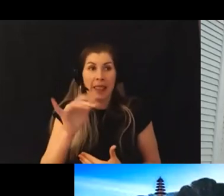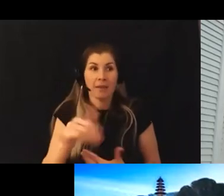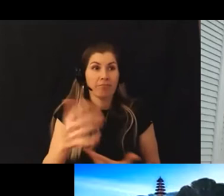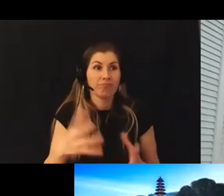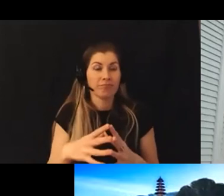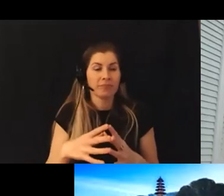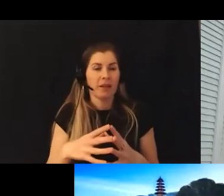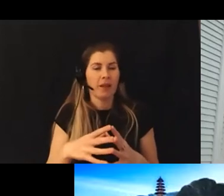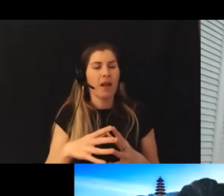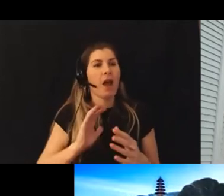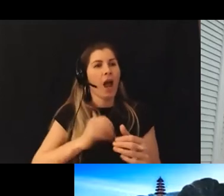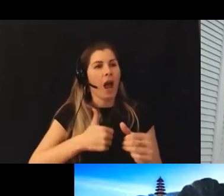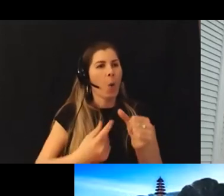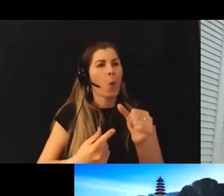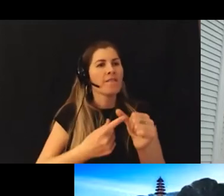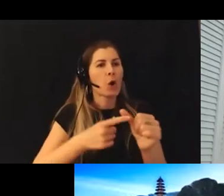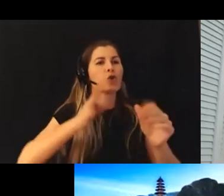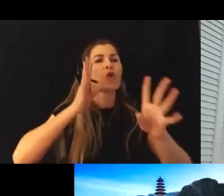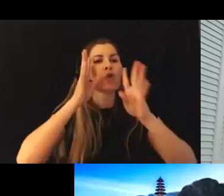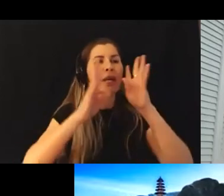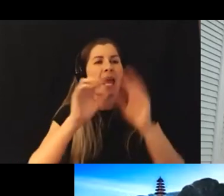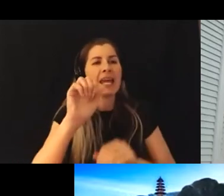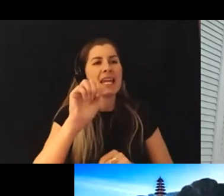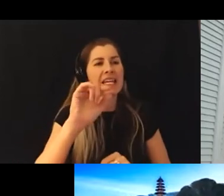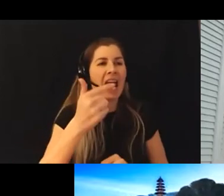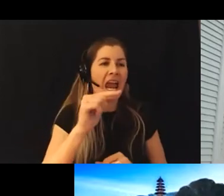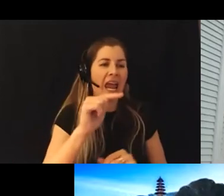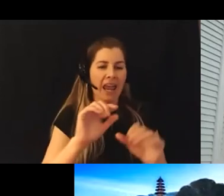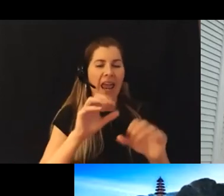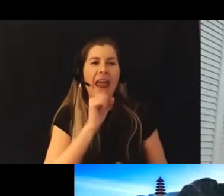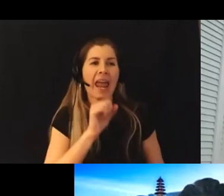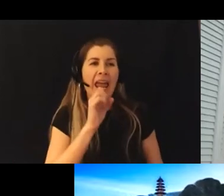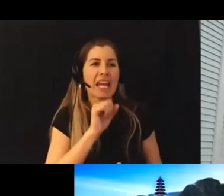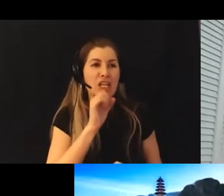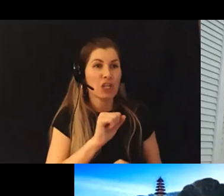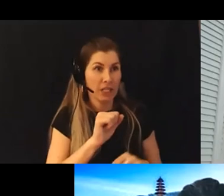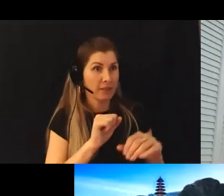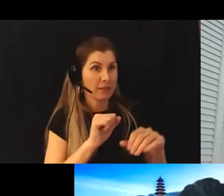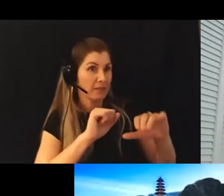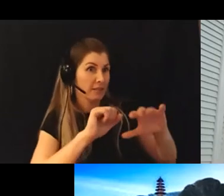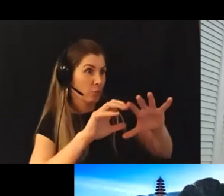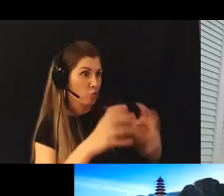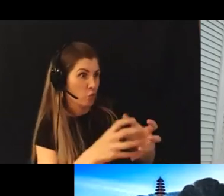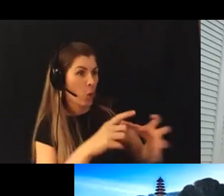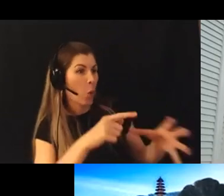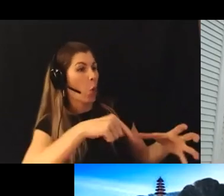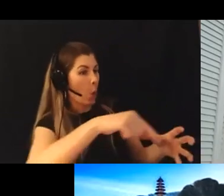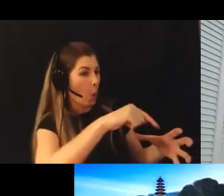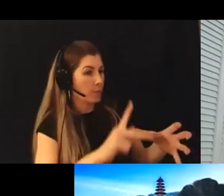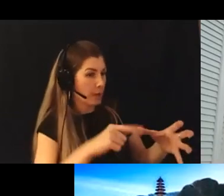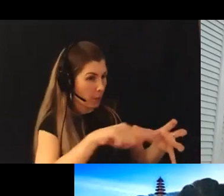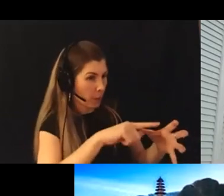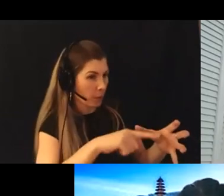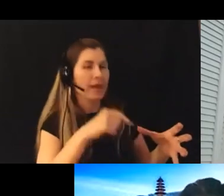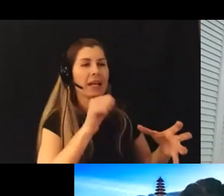instance, our first creative aging cohort, which will take place in November, those folks and only those folks will have an opportunity to do some